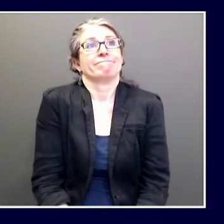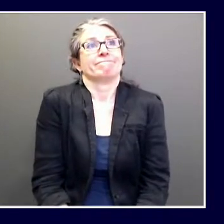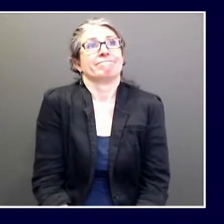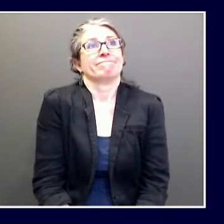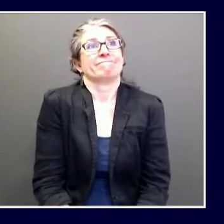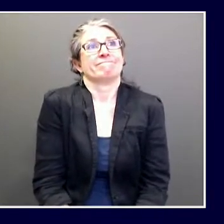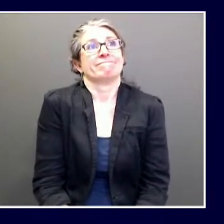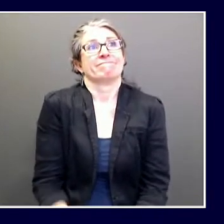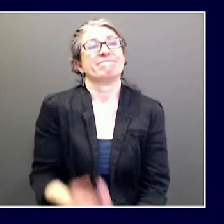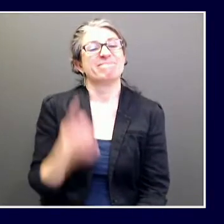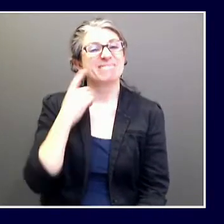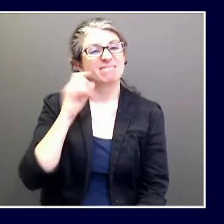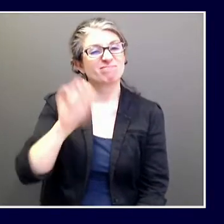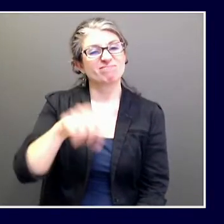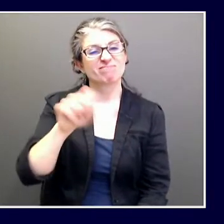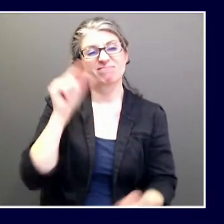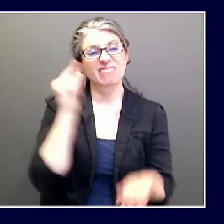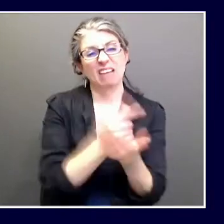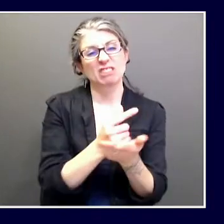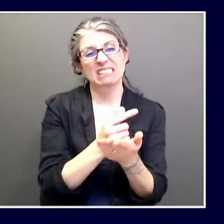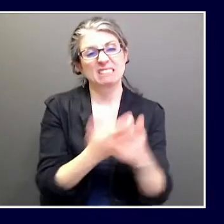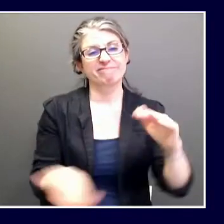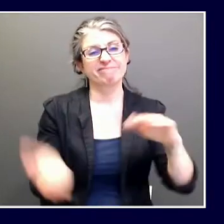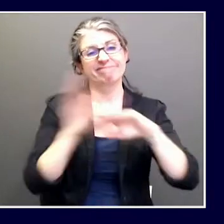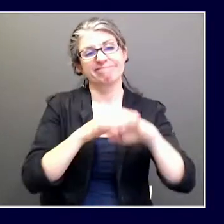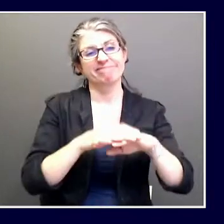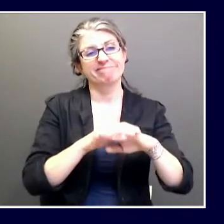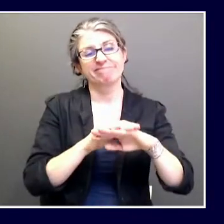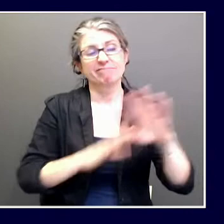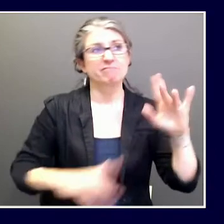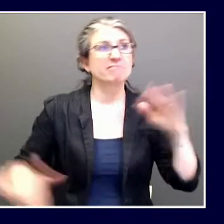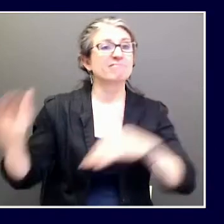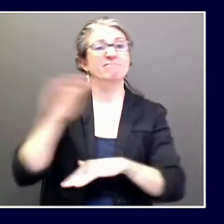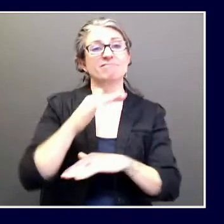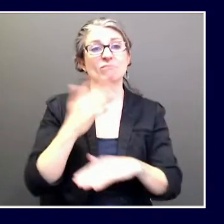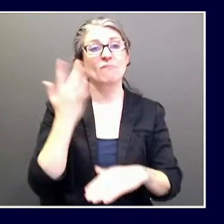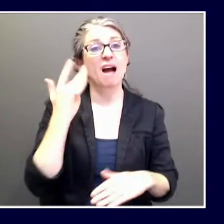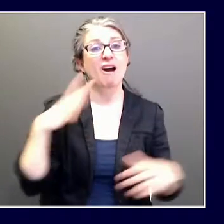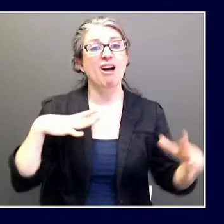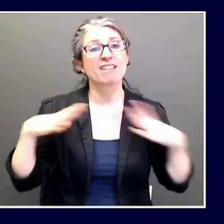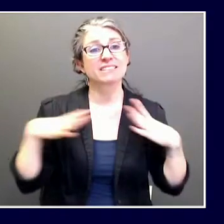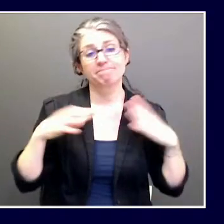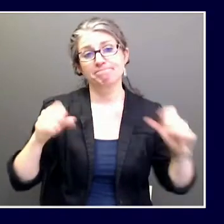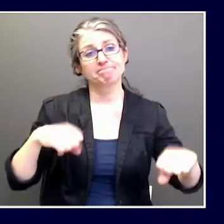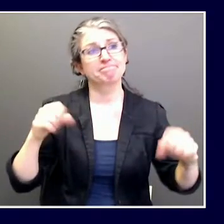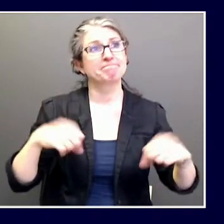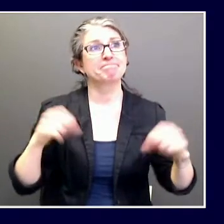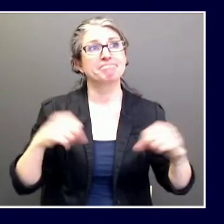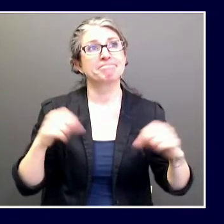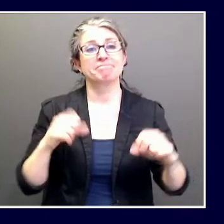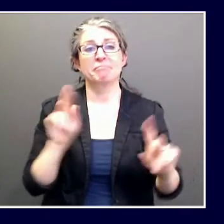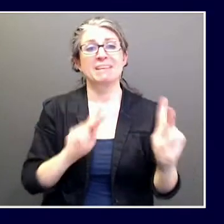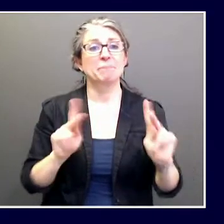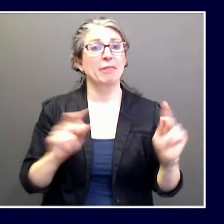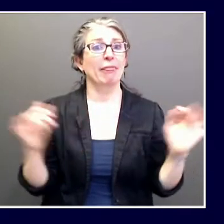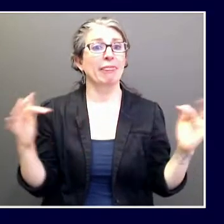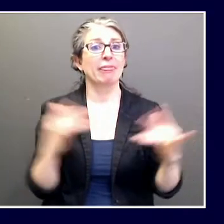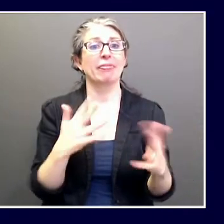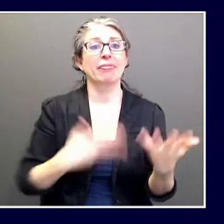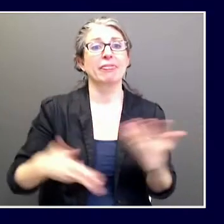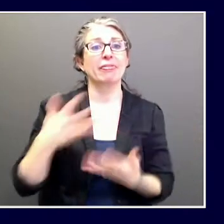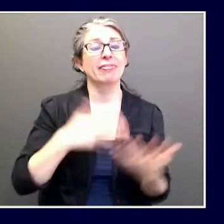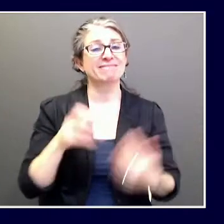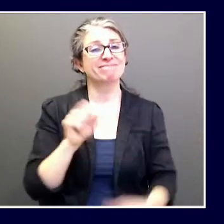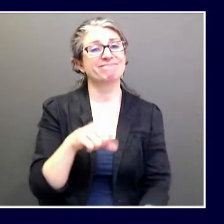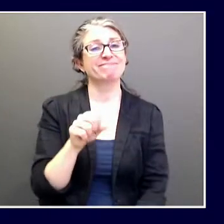in case rates following various holidays that are focused on getting together. We want people to get together, but unfortunately, at